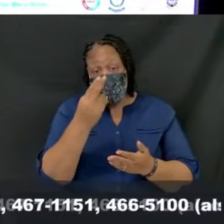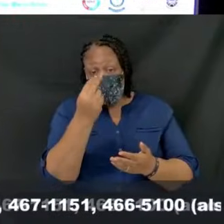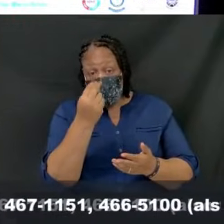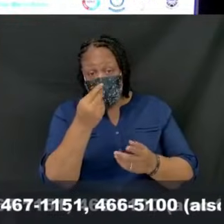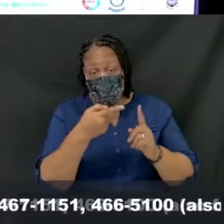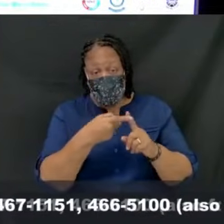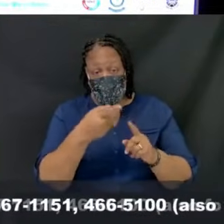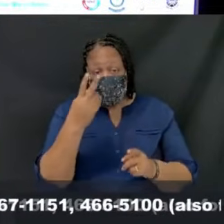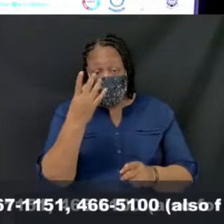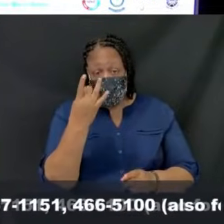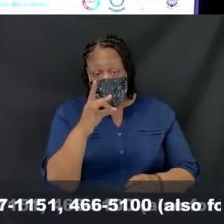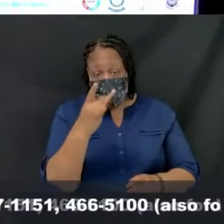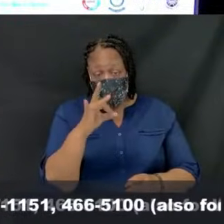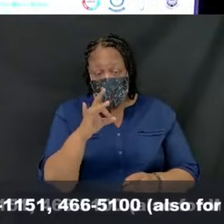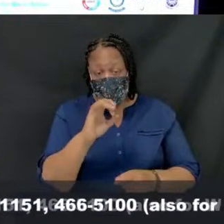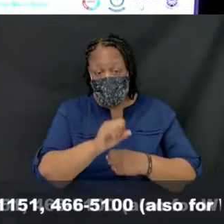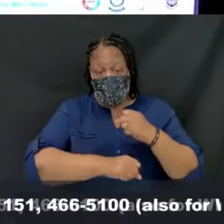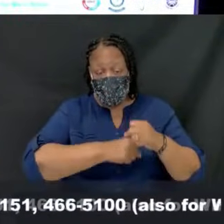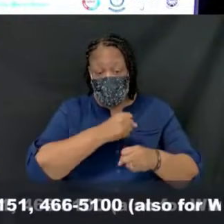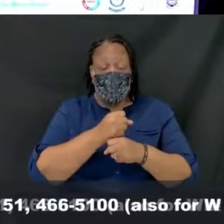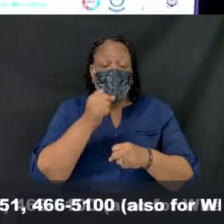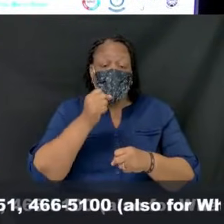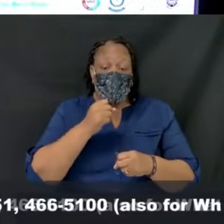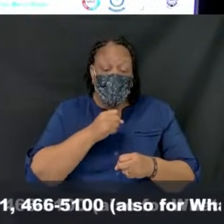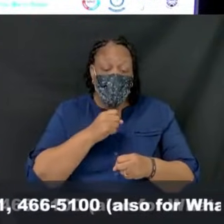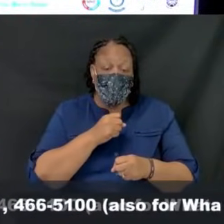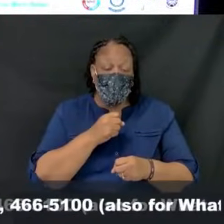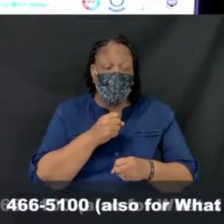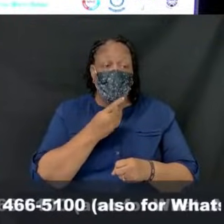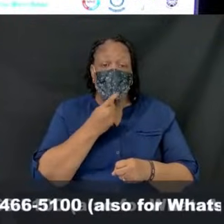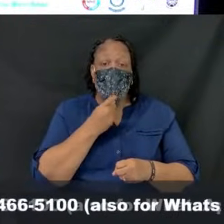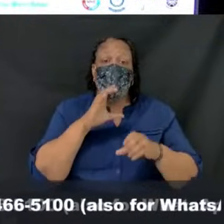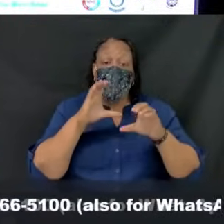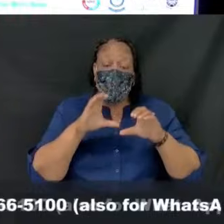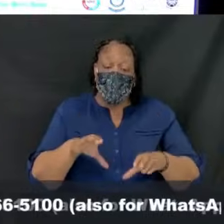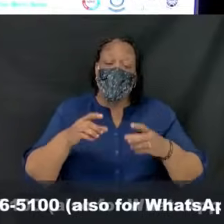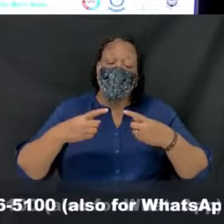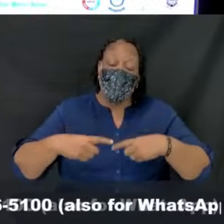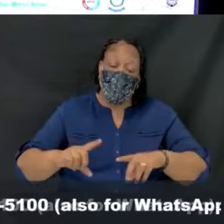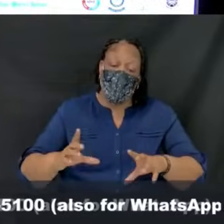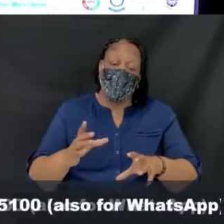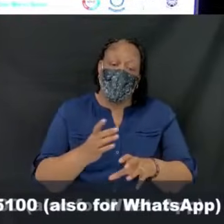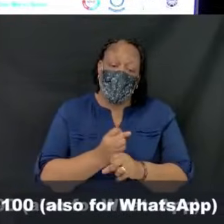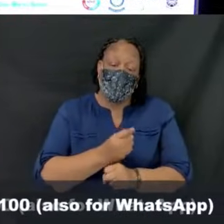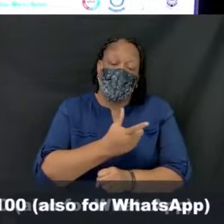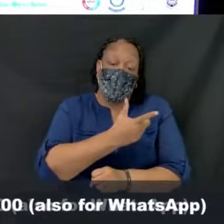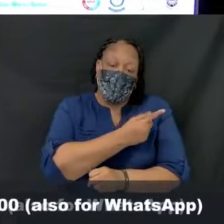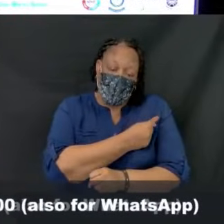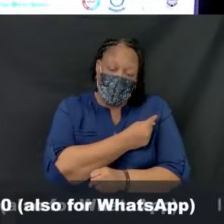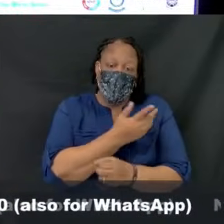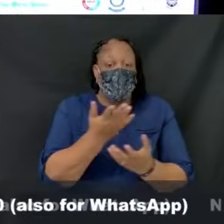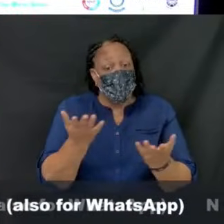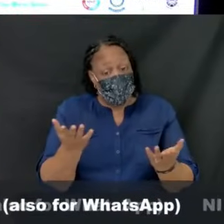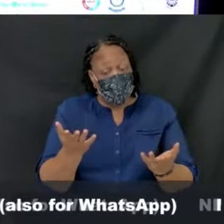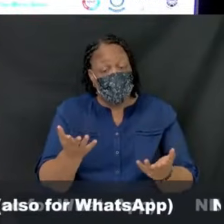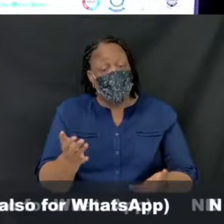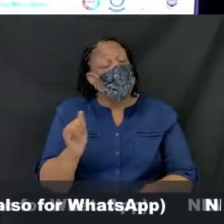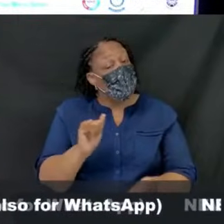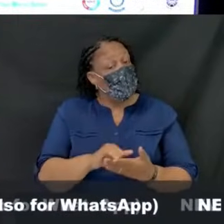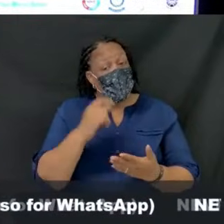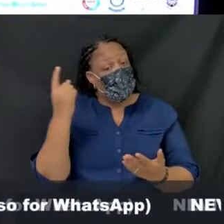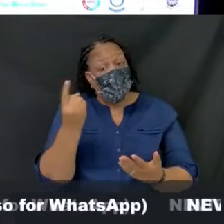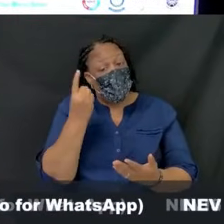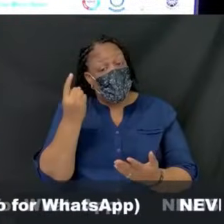our secondary school system, they need to go forward and get vaccinated. And that is the only how we'll be able to keep our